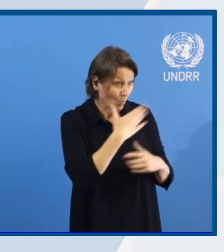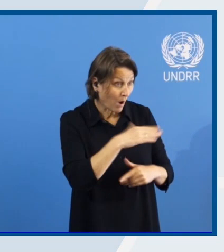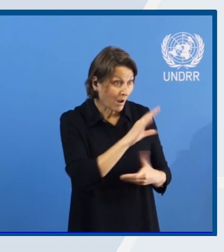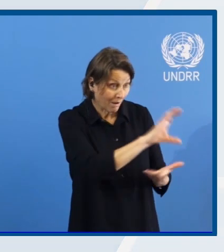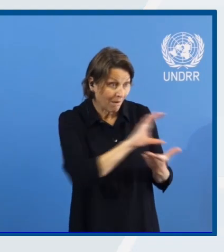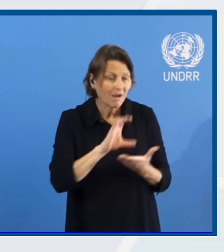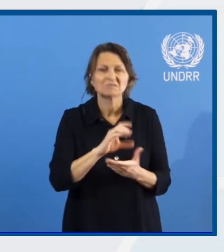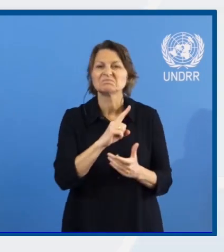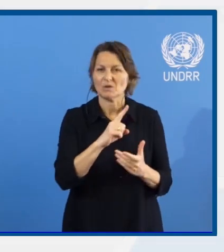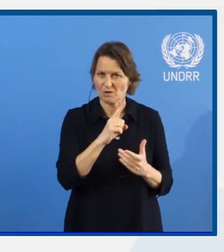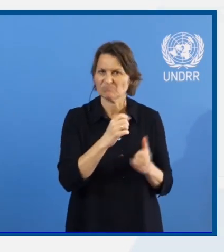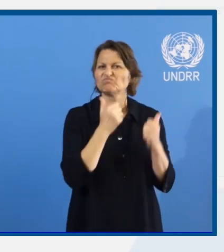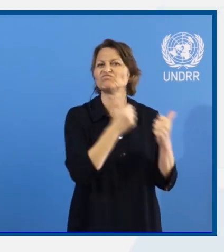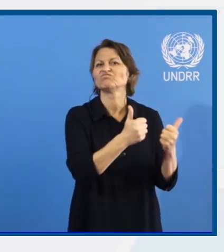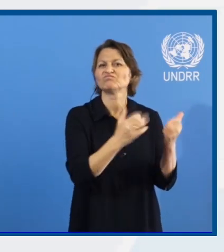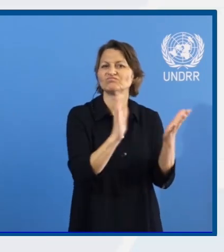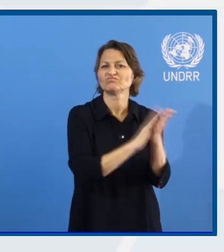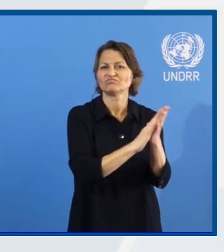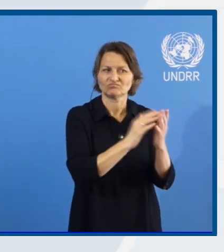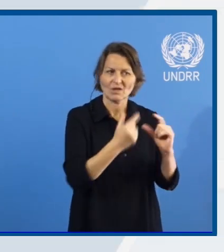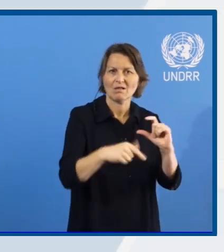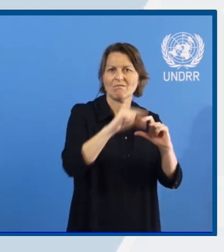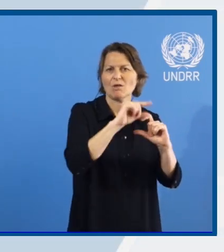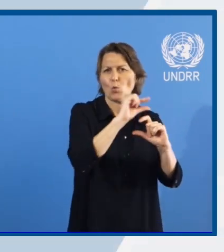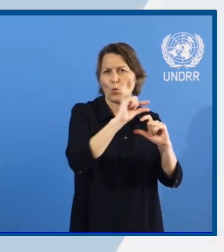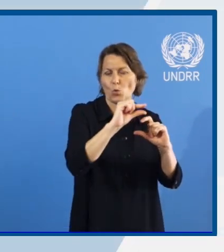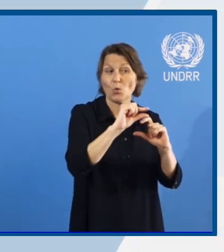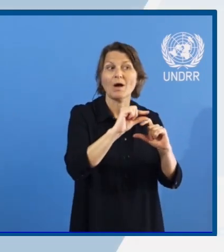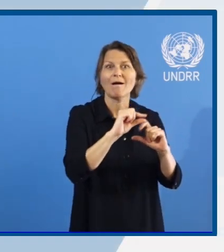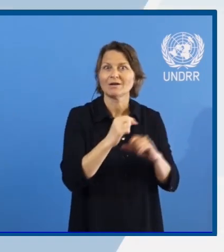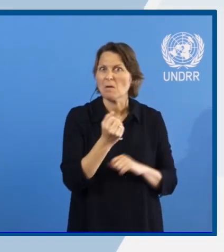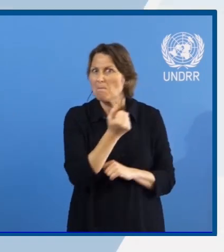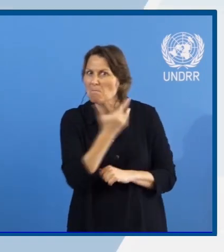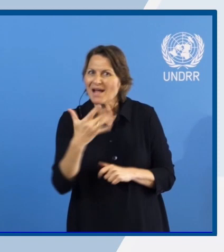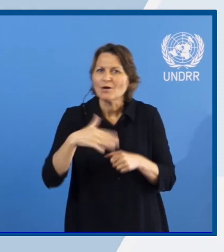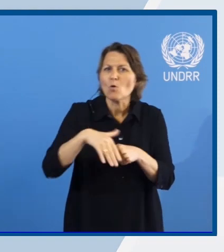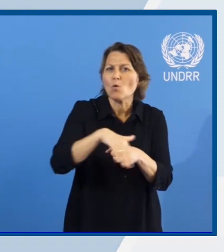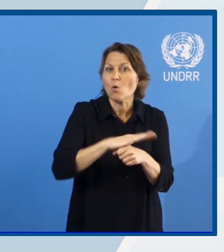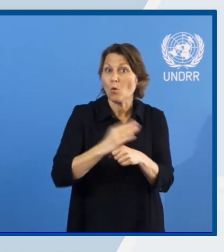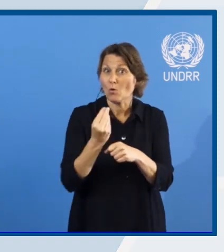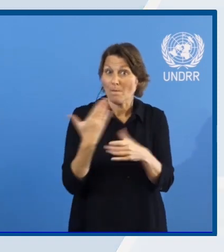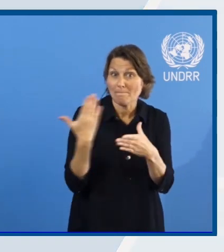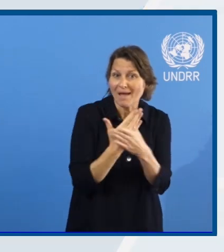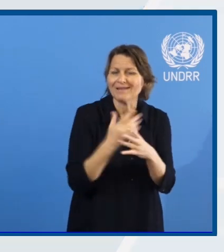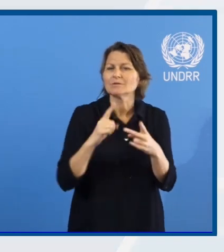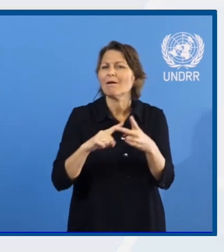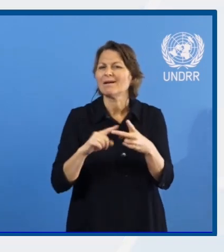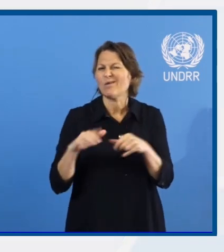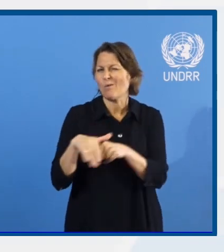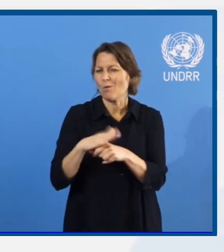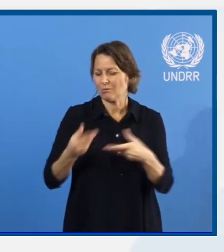or warehouses. There are many local banks and local credit unions which